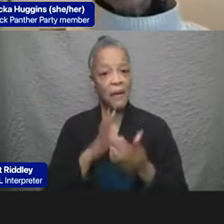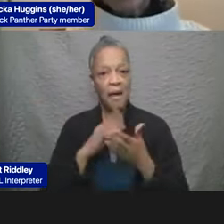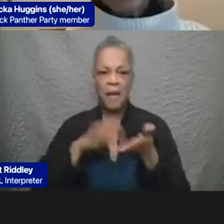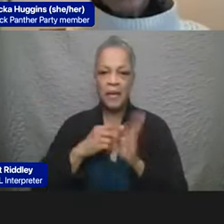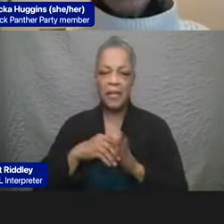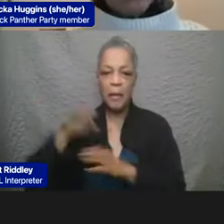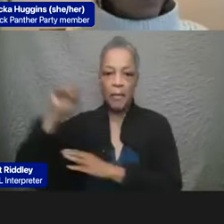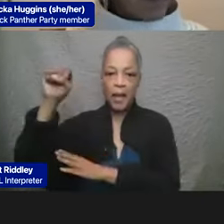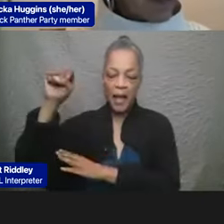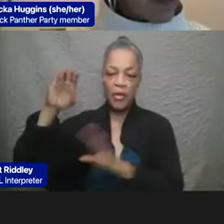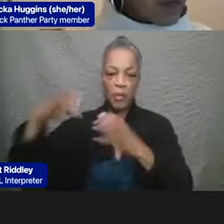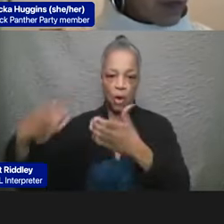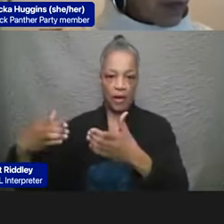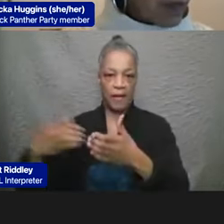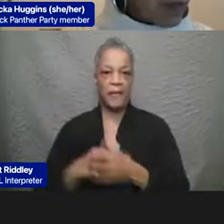Black Panther Party.